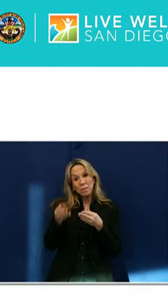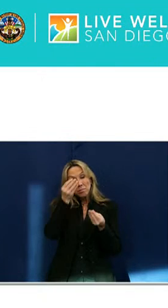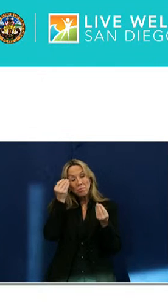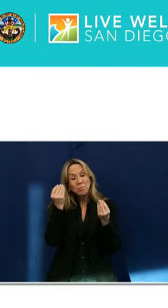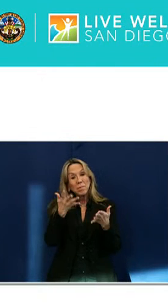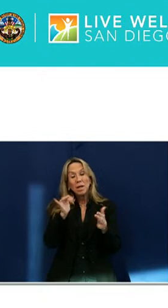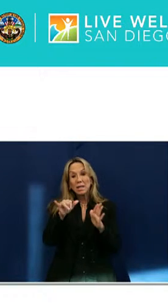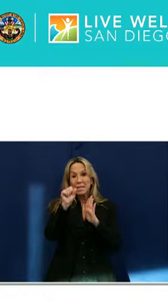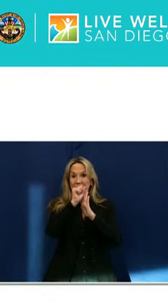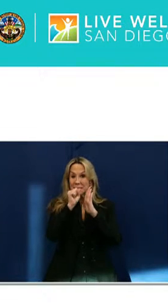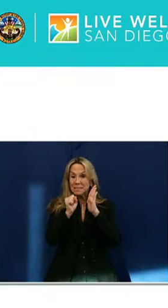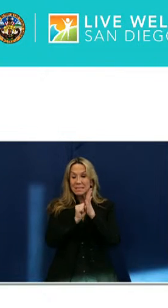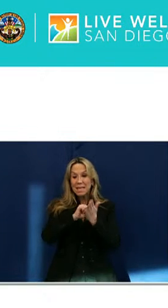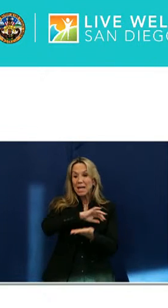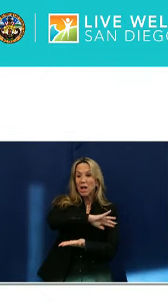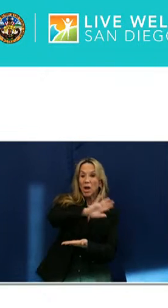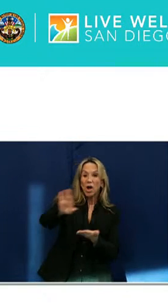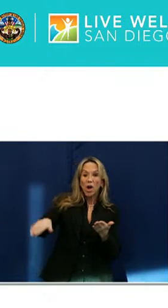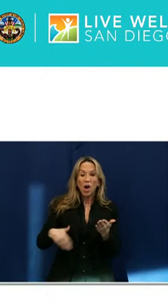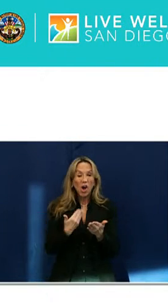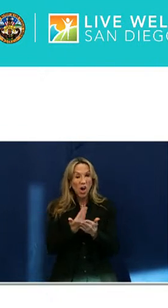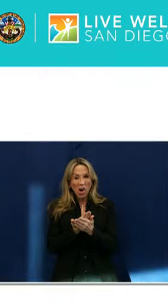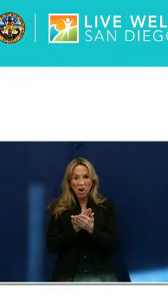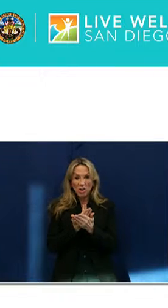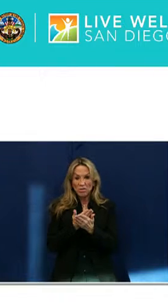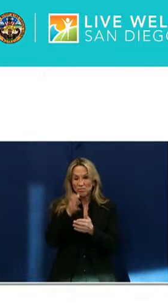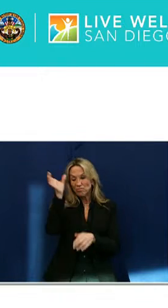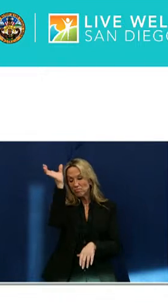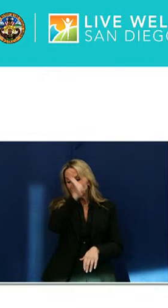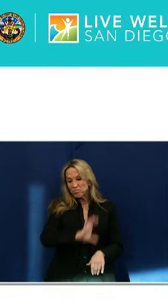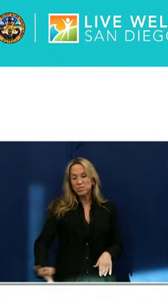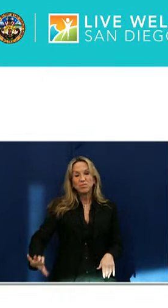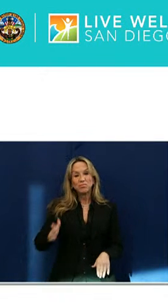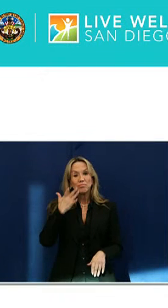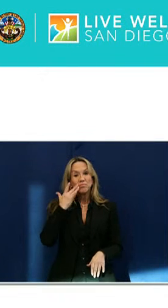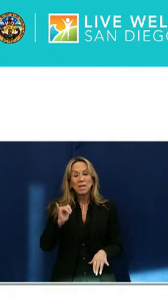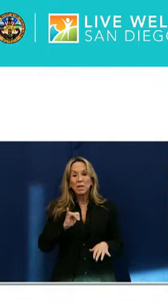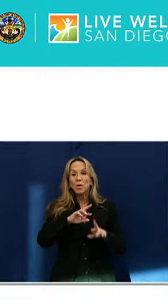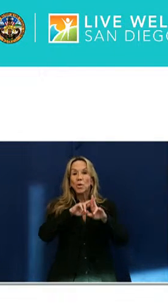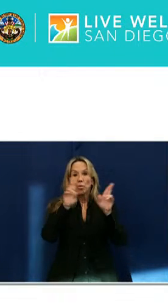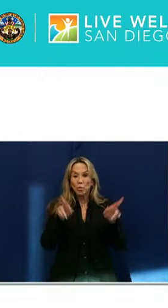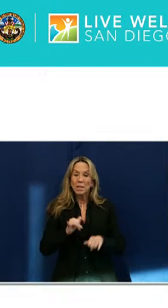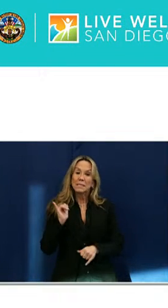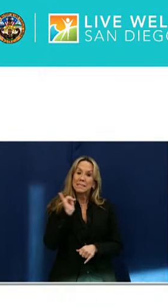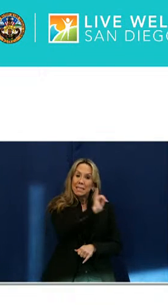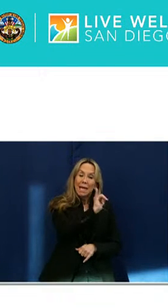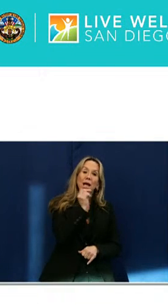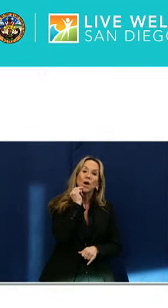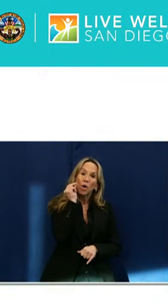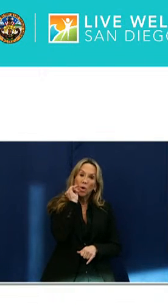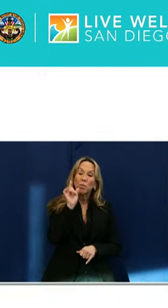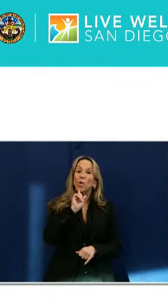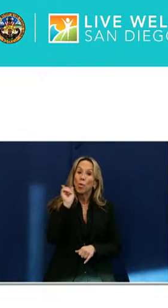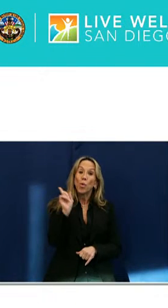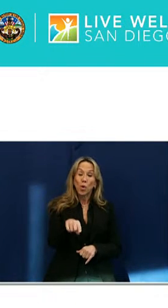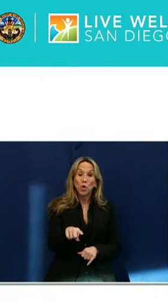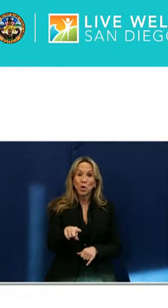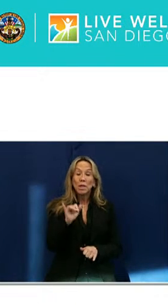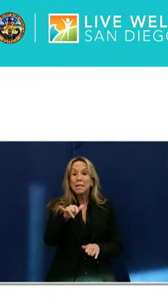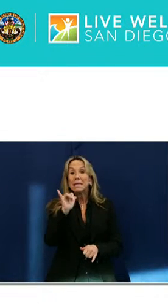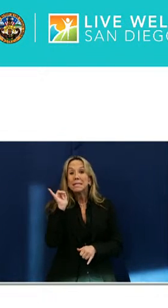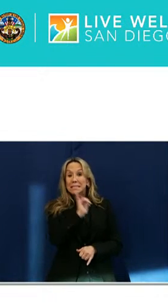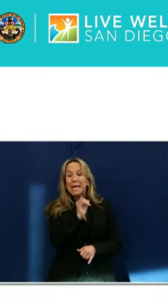the entire state into a regional stay-at-home order. And this stay-at-home order,